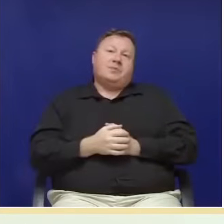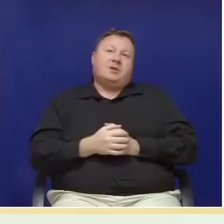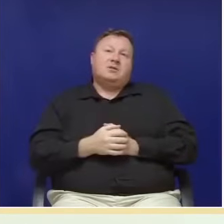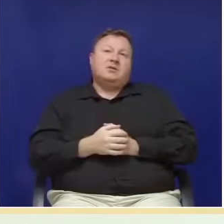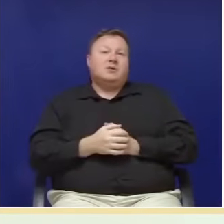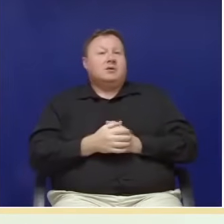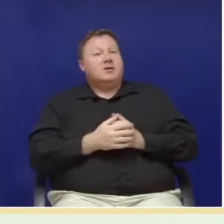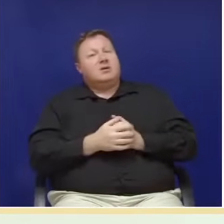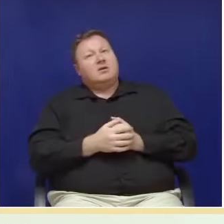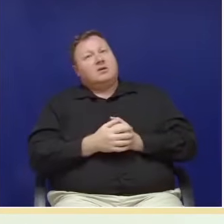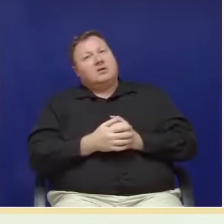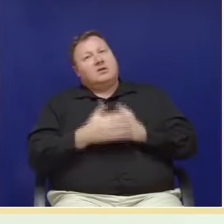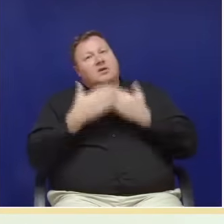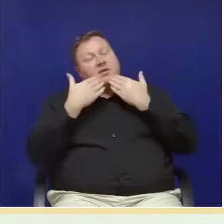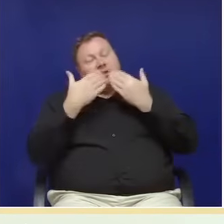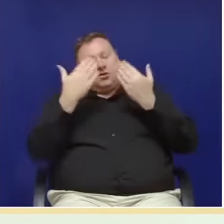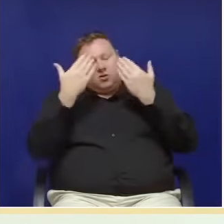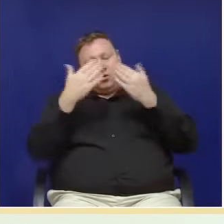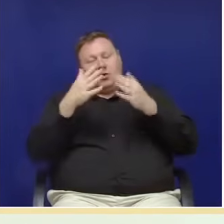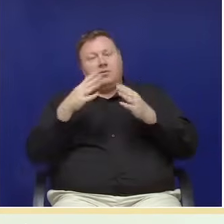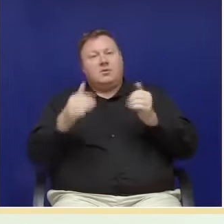Thank you, Honorable Deputy Speaker.